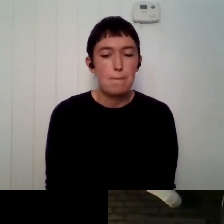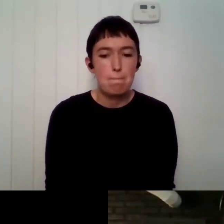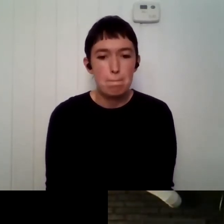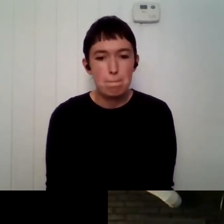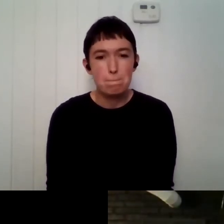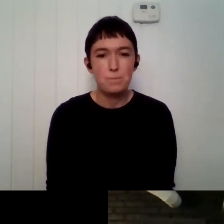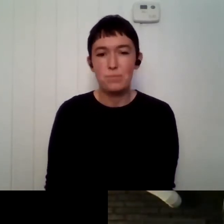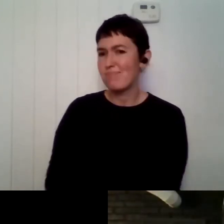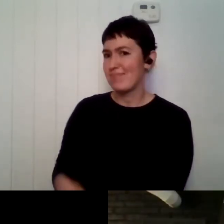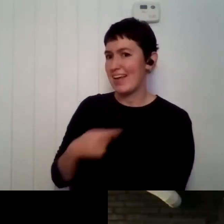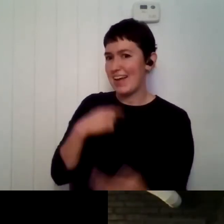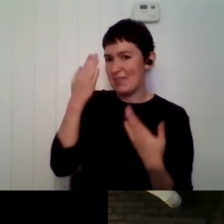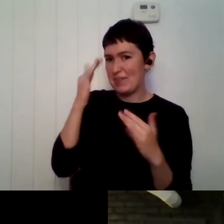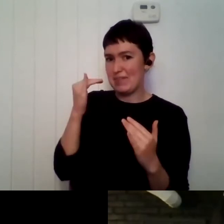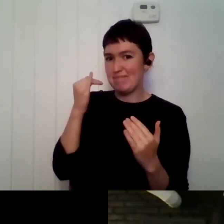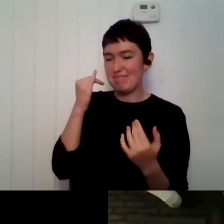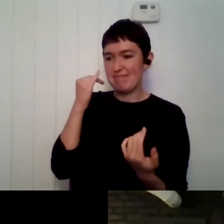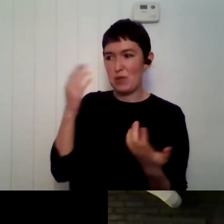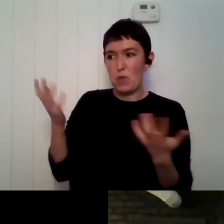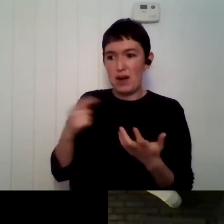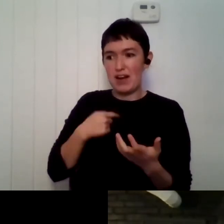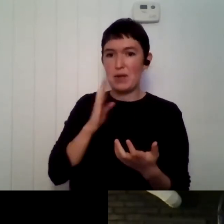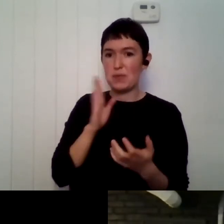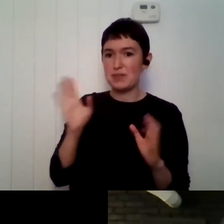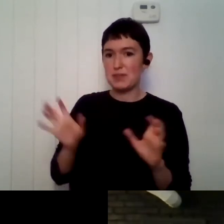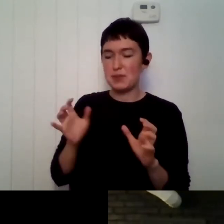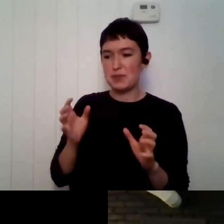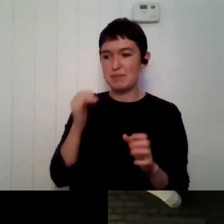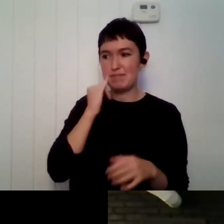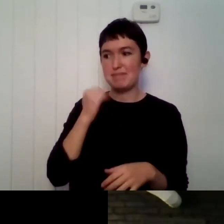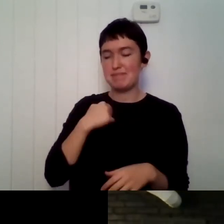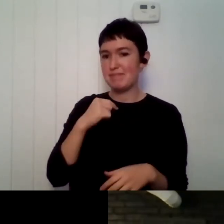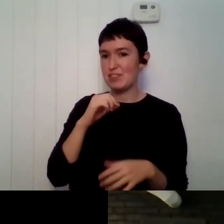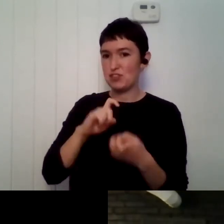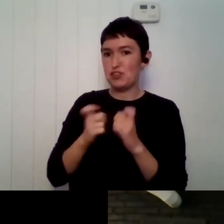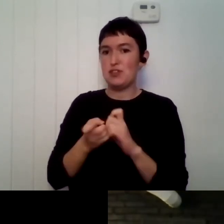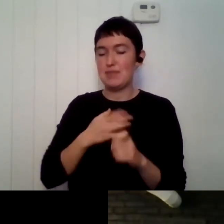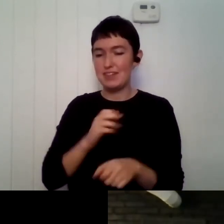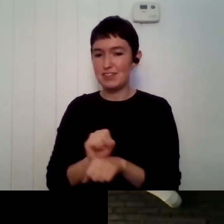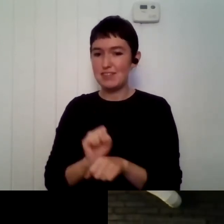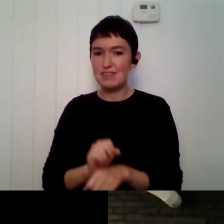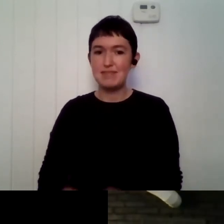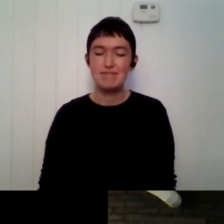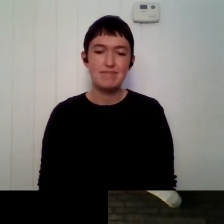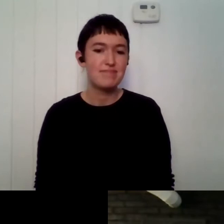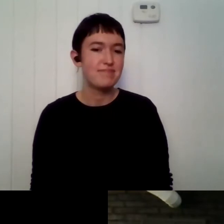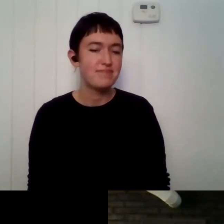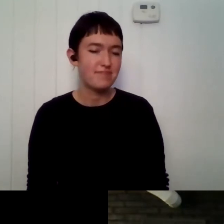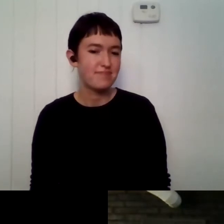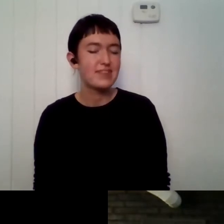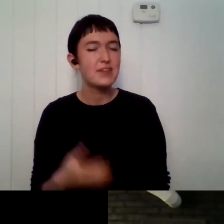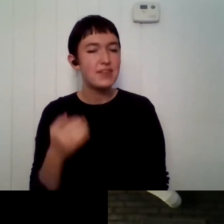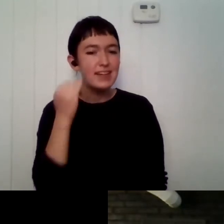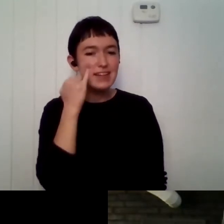don't know what I would be doing if I wasn't doing this. Yeah, no, I don't. Maybe I could go like, if I